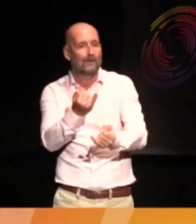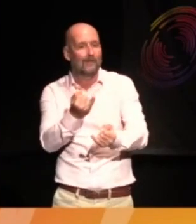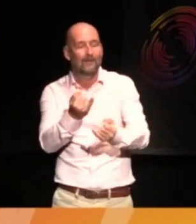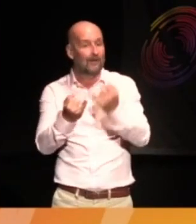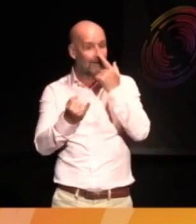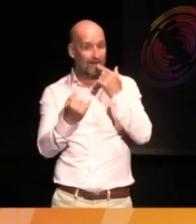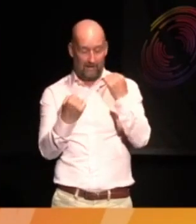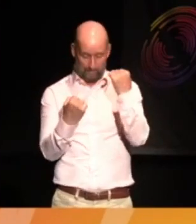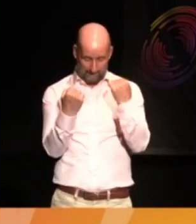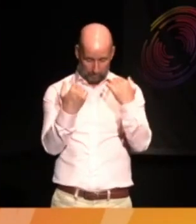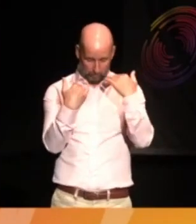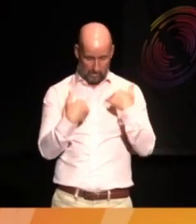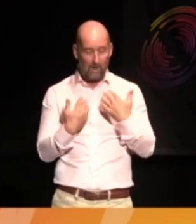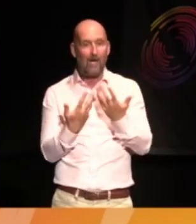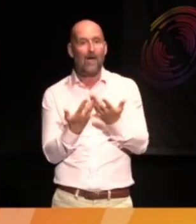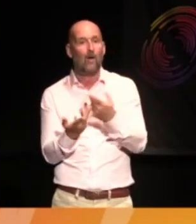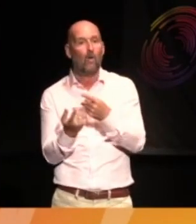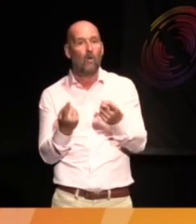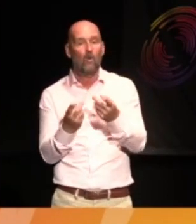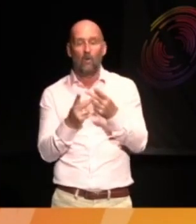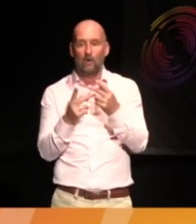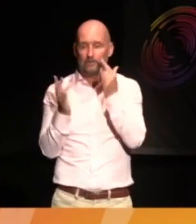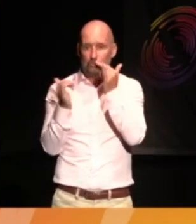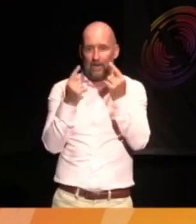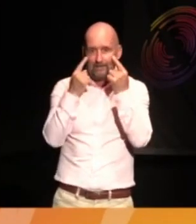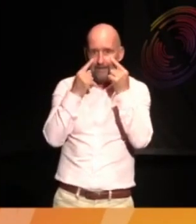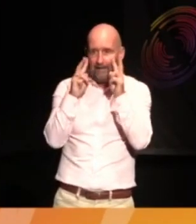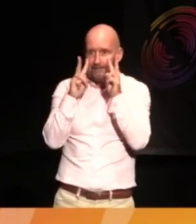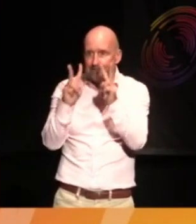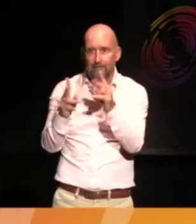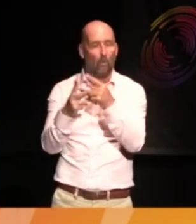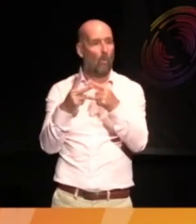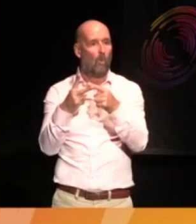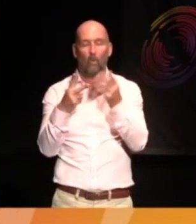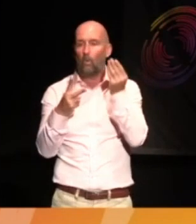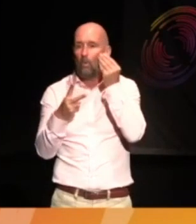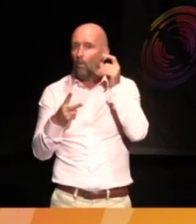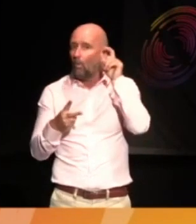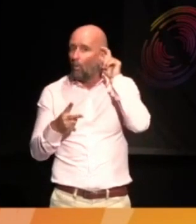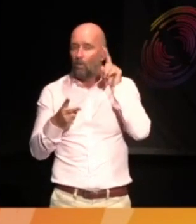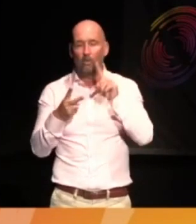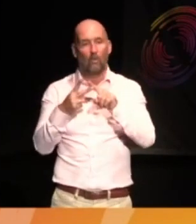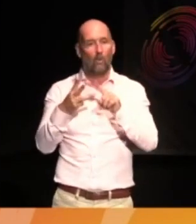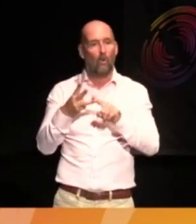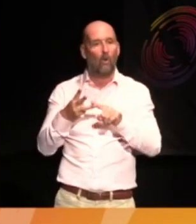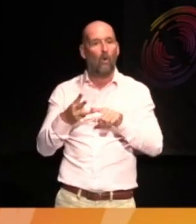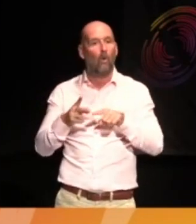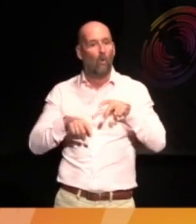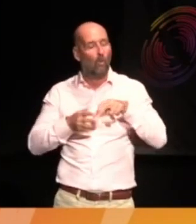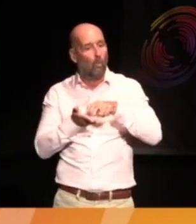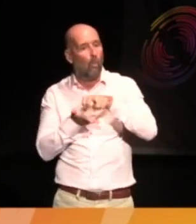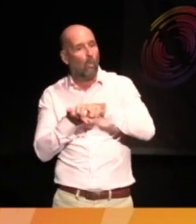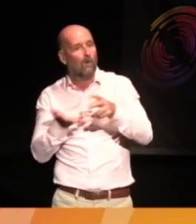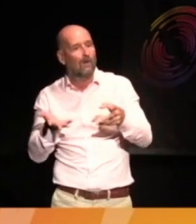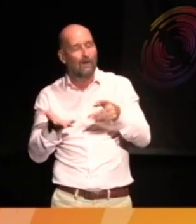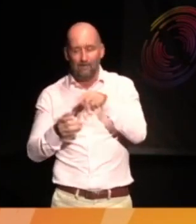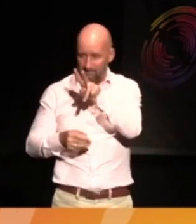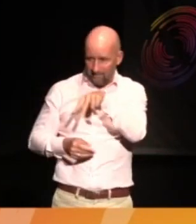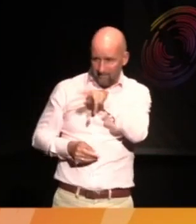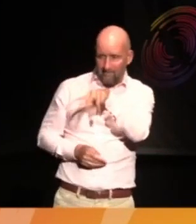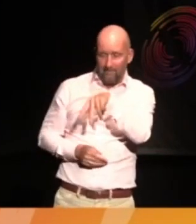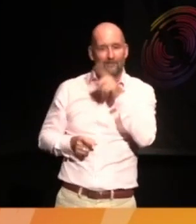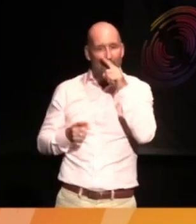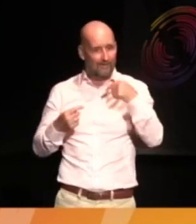it in the way that you can measure someone's sight or hearing or the ability to move their legs. So it's really easy